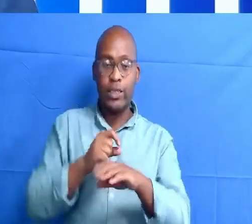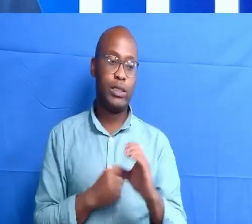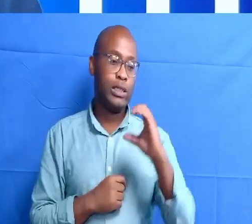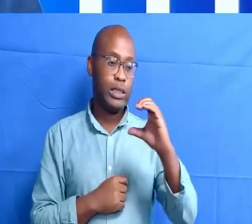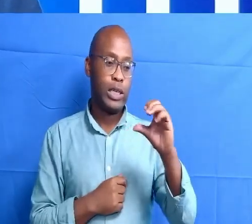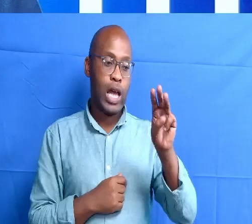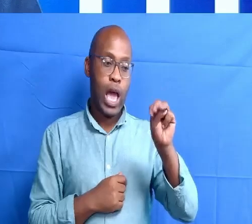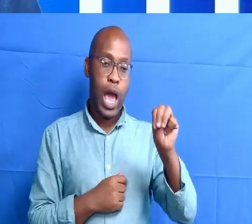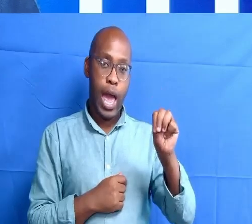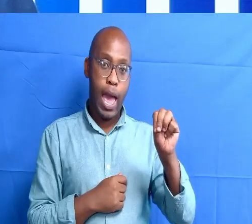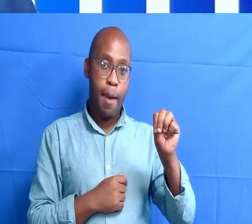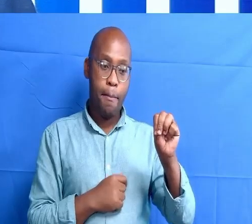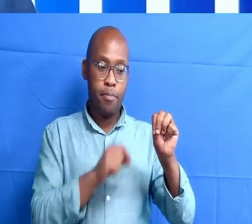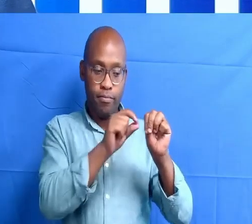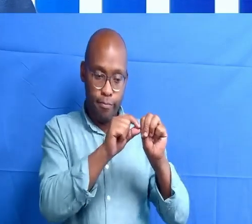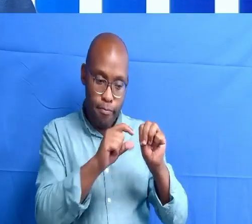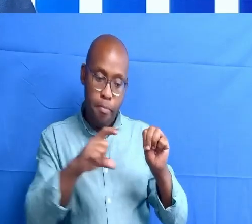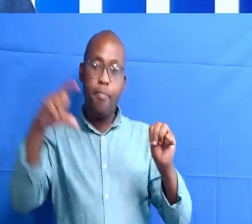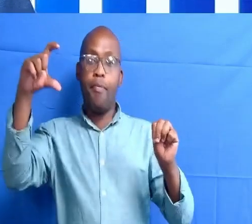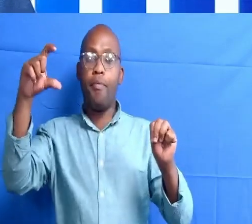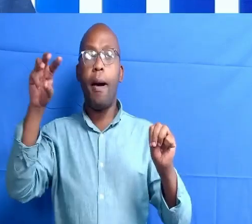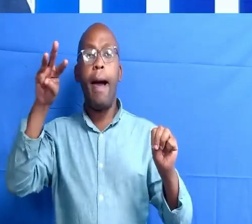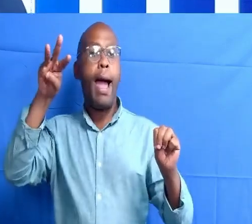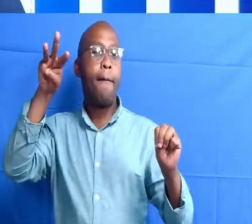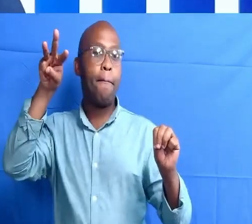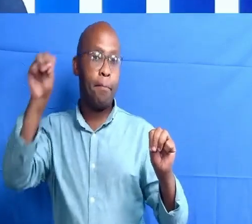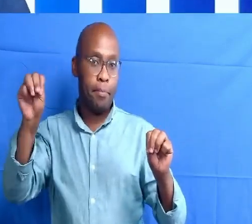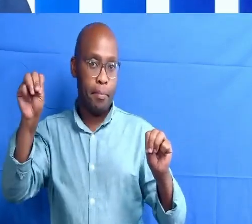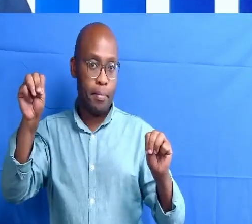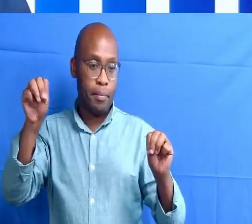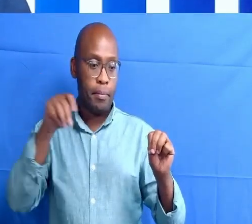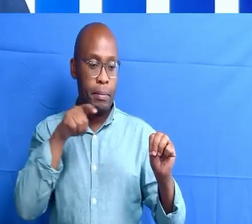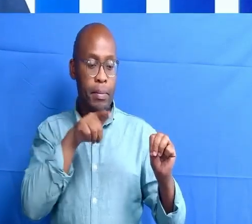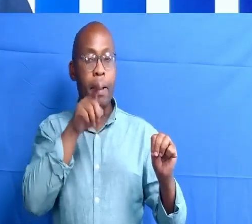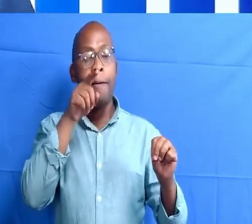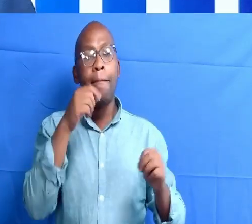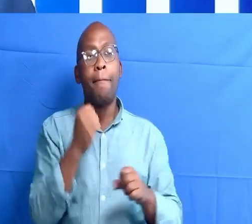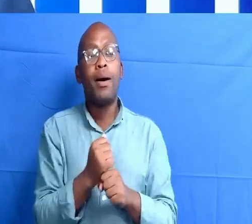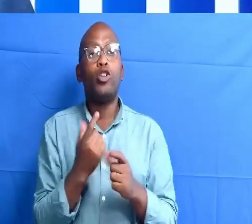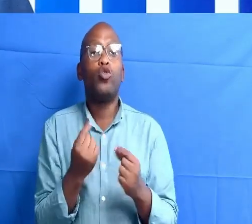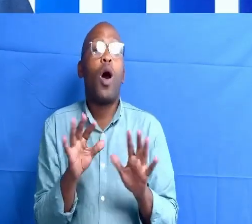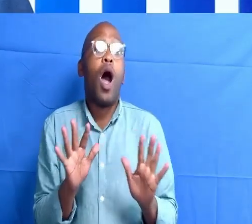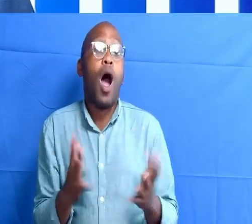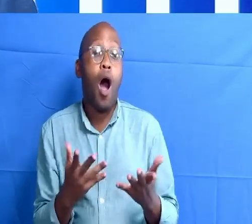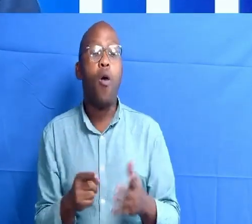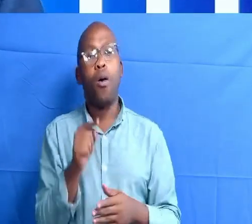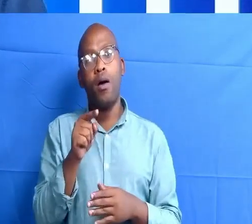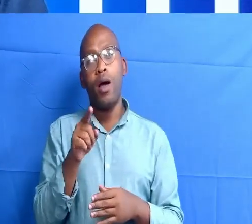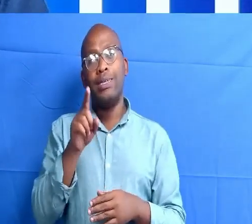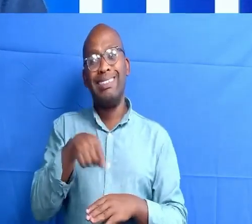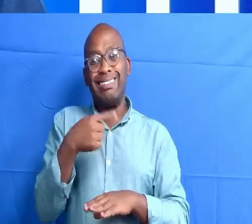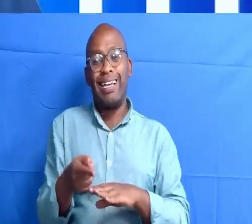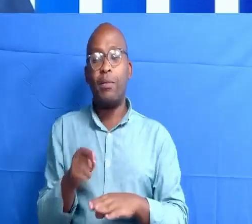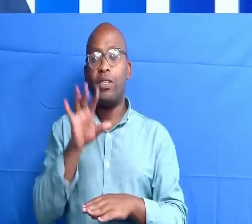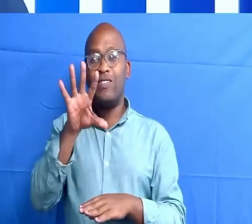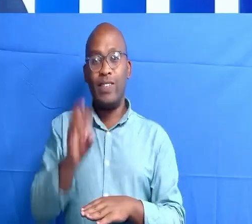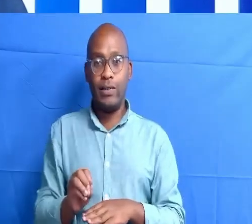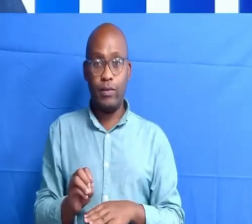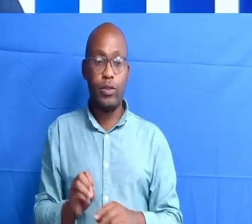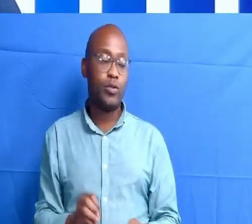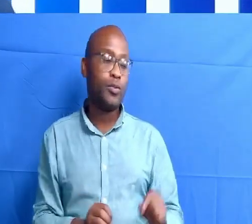meters, and then I will be able to multiply by 50. Or I can take 50 multiply